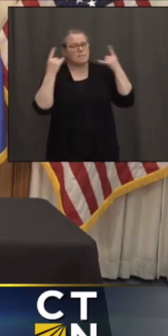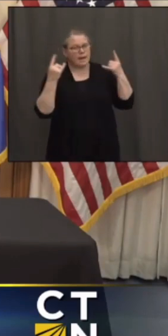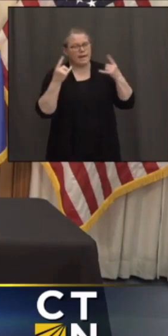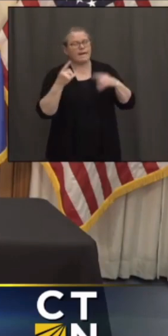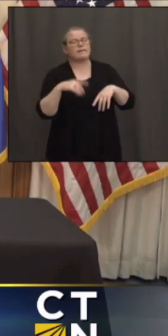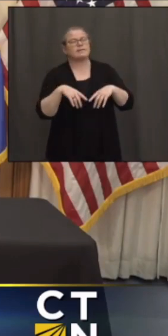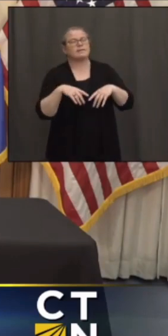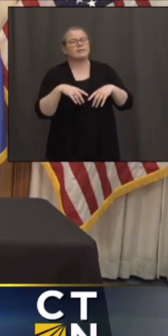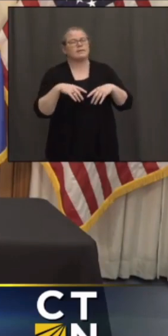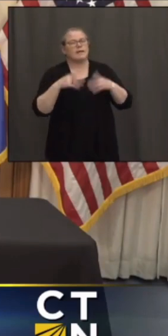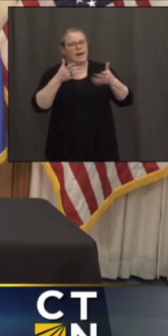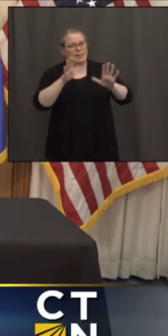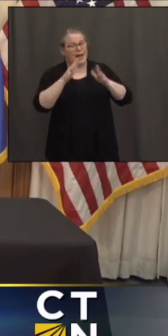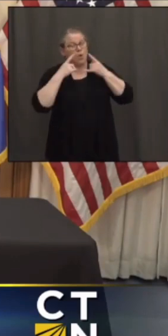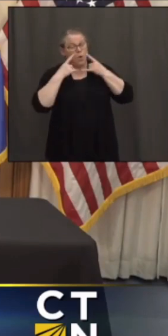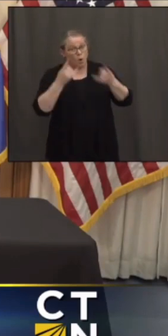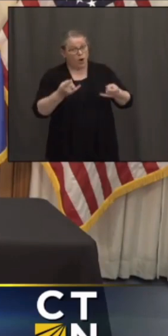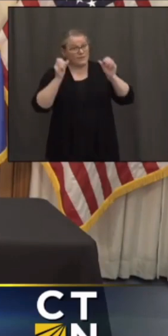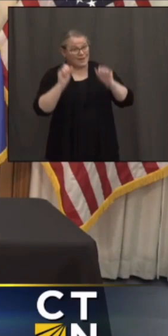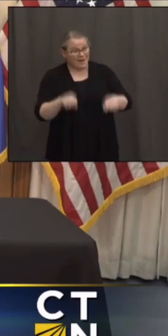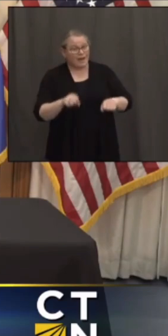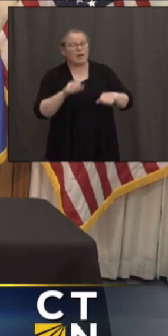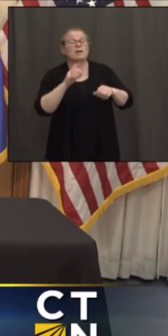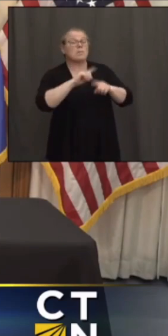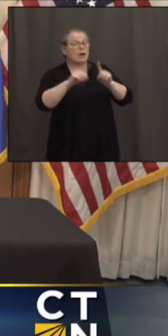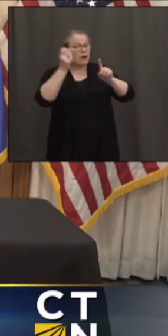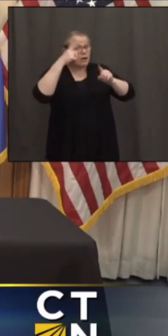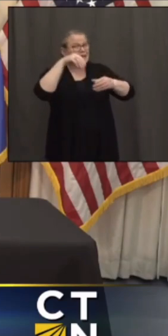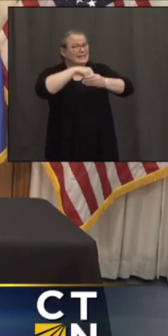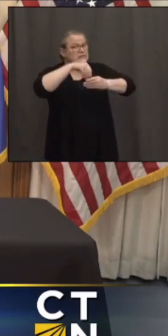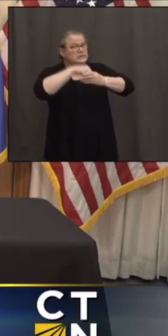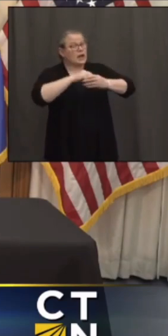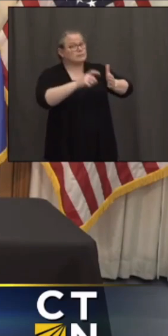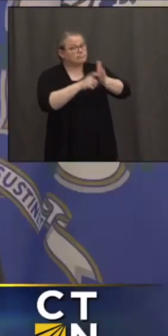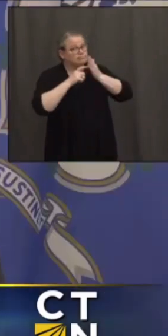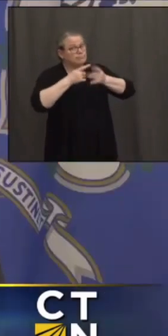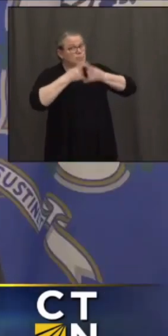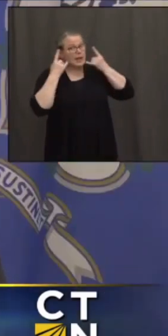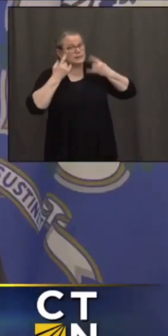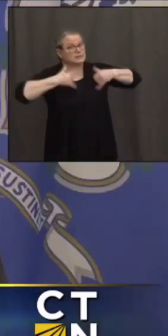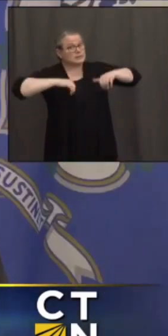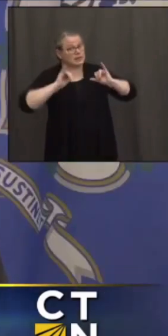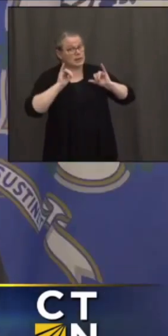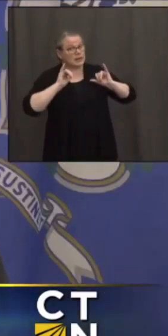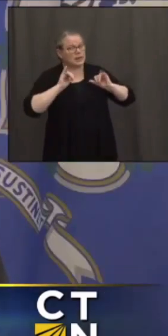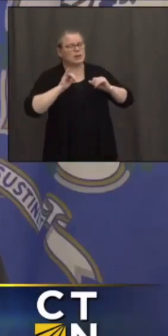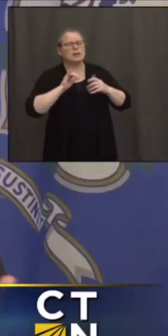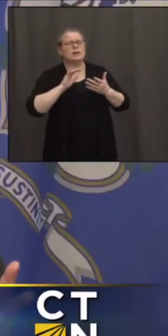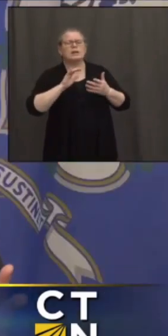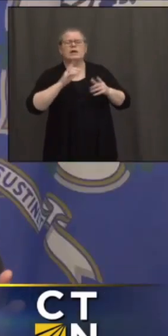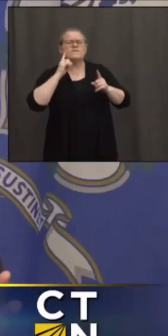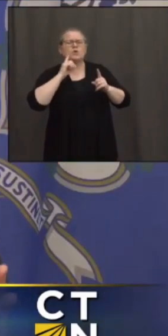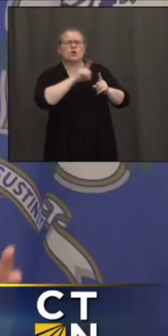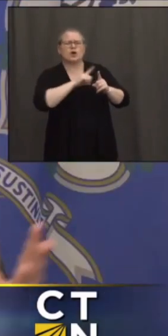counsel and them as far as going through the executive orders? Yeah, I'll hand this over to Paul, but my understanding is Nora Danahy